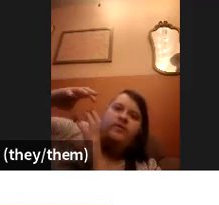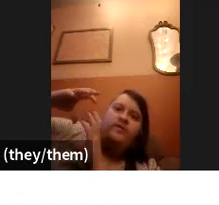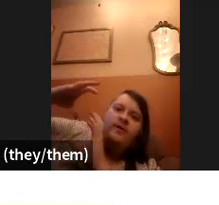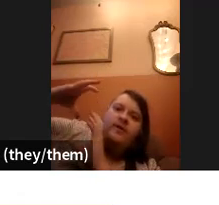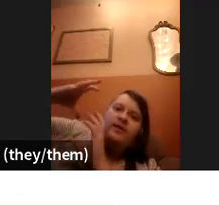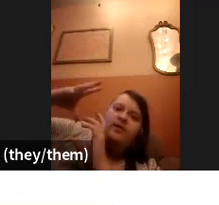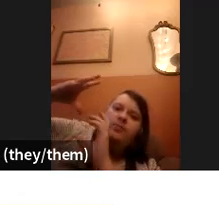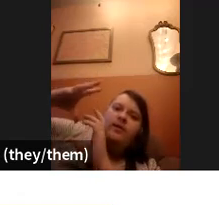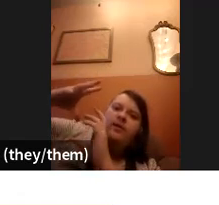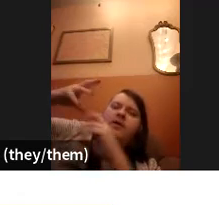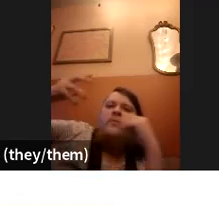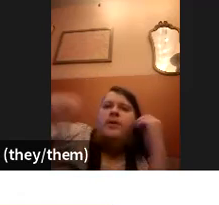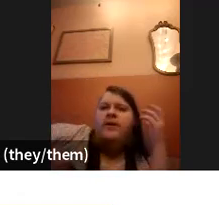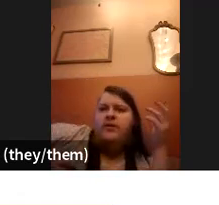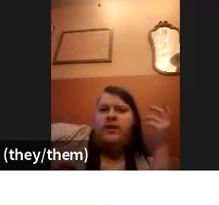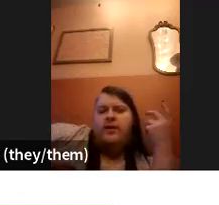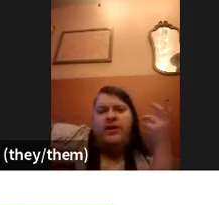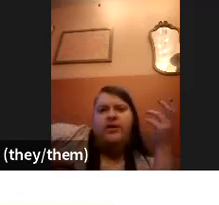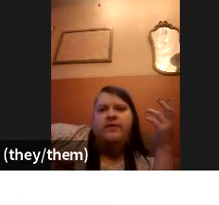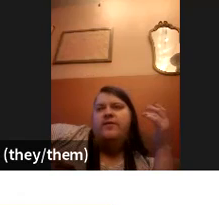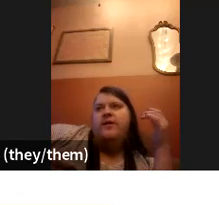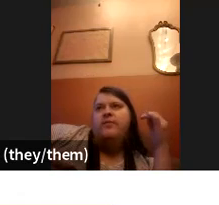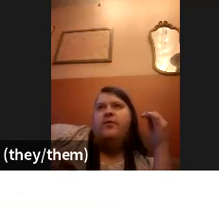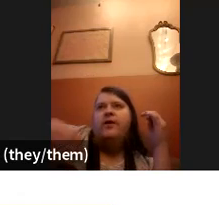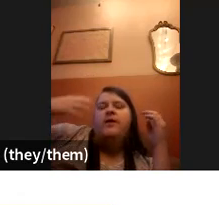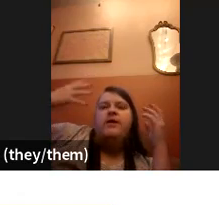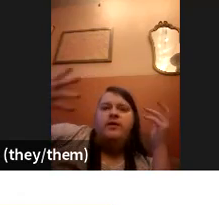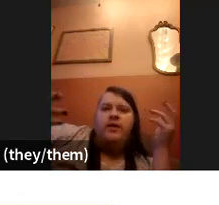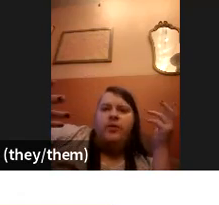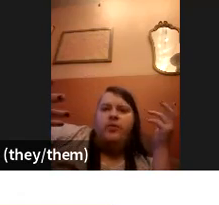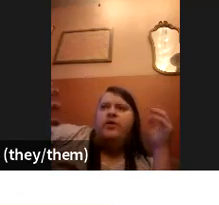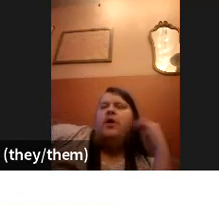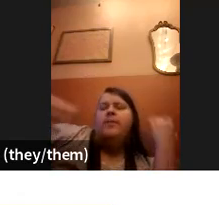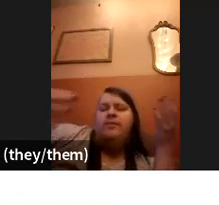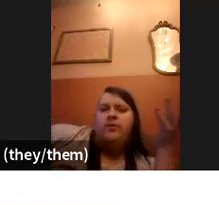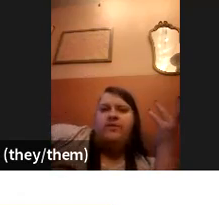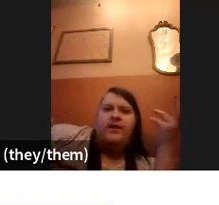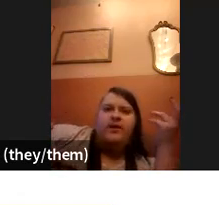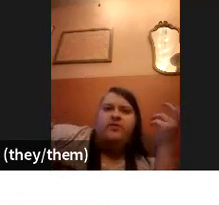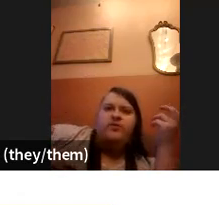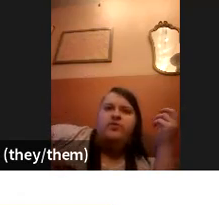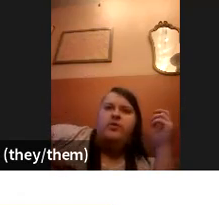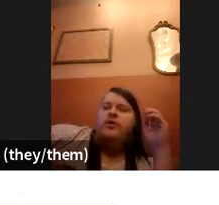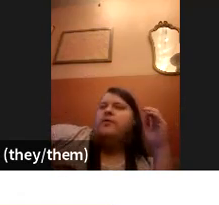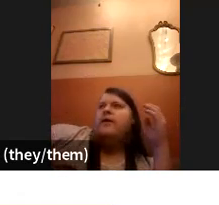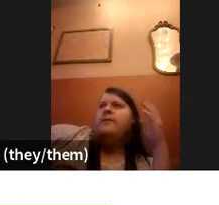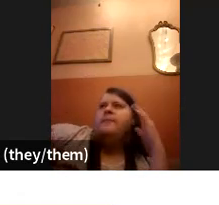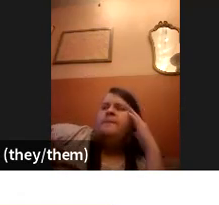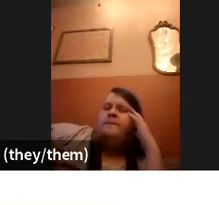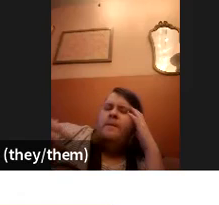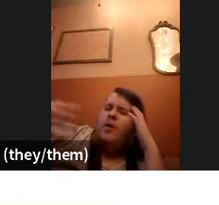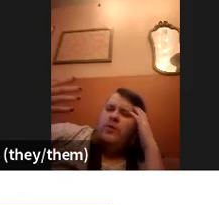things under this 988 umbrella. But on the other hand, I'm hearing this thing about like 911 call, maybe we send out a social worker.